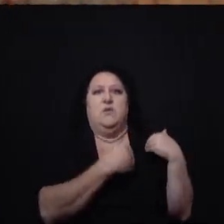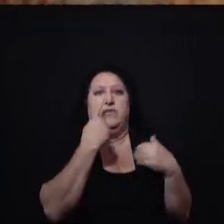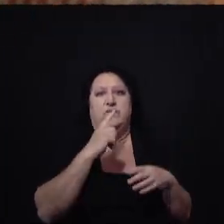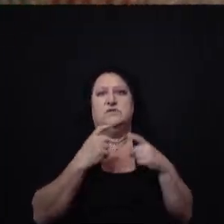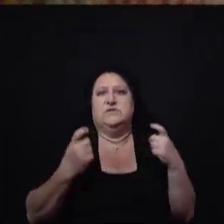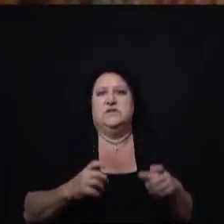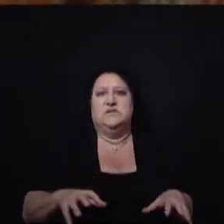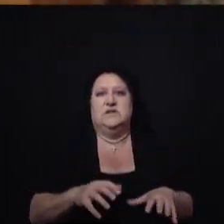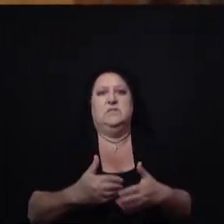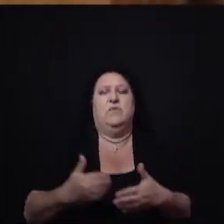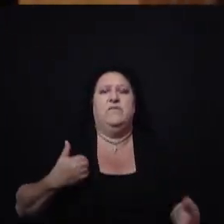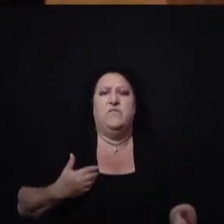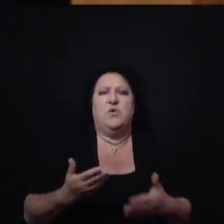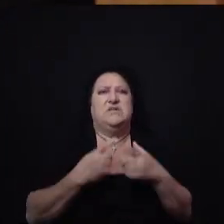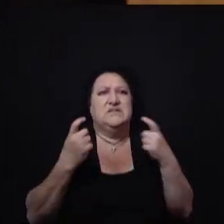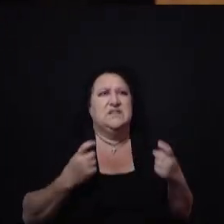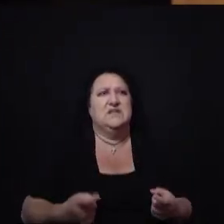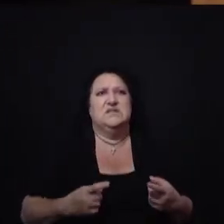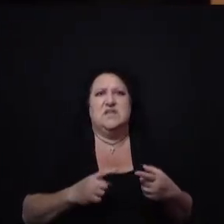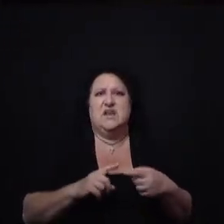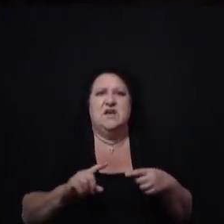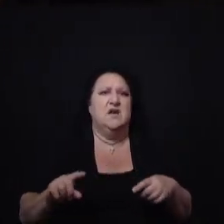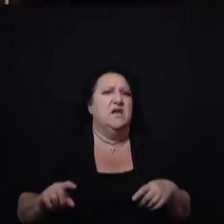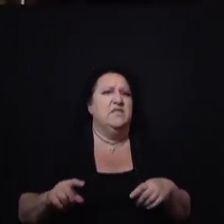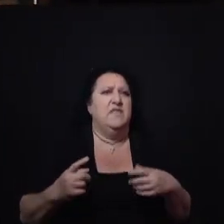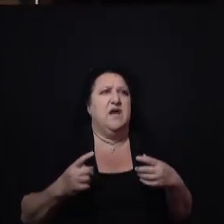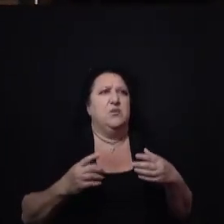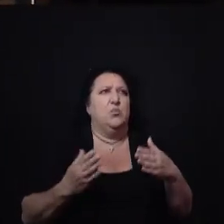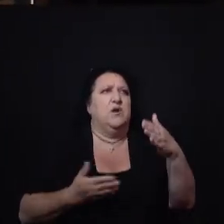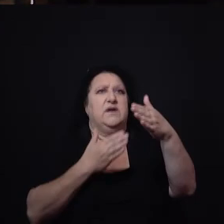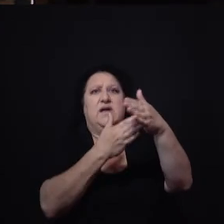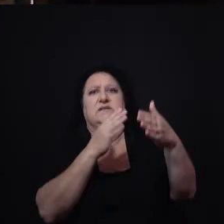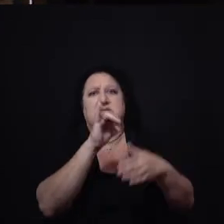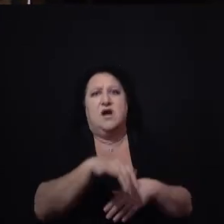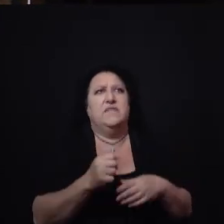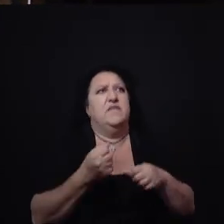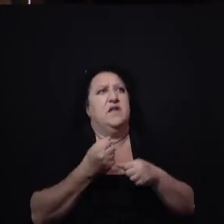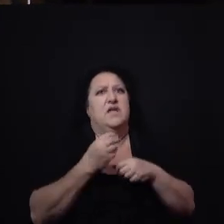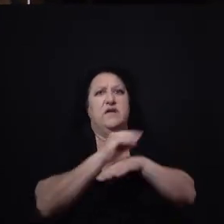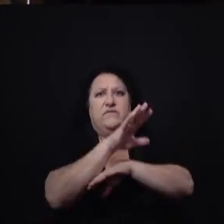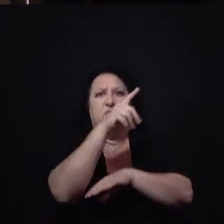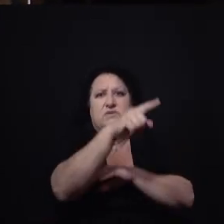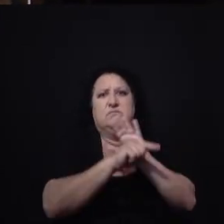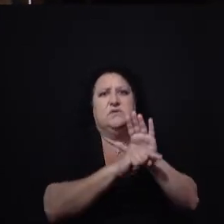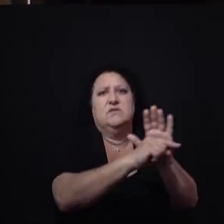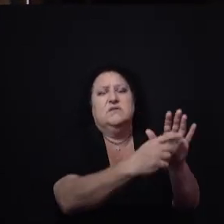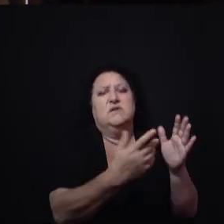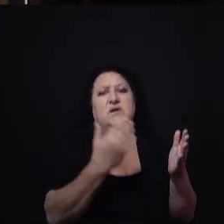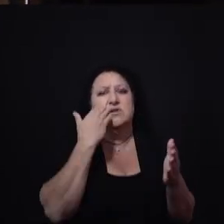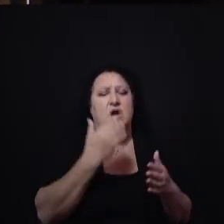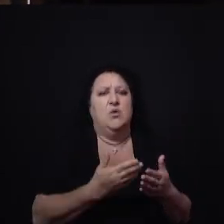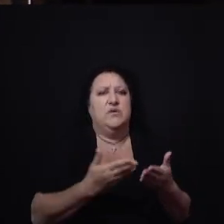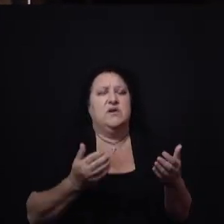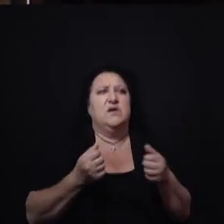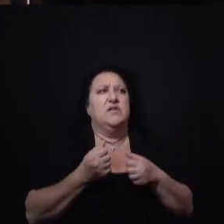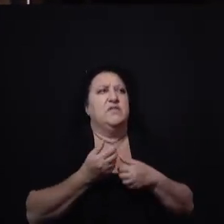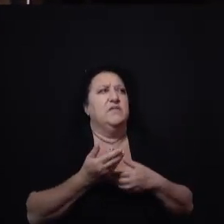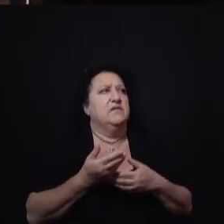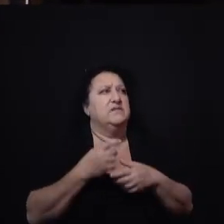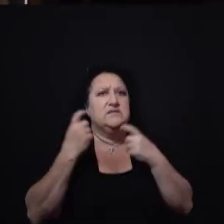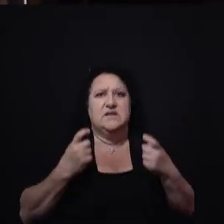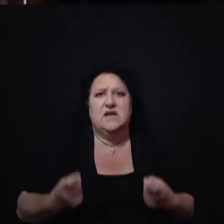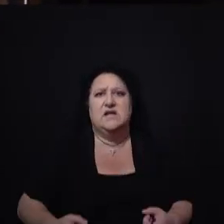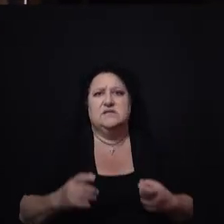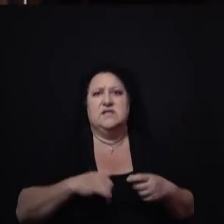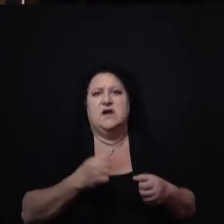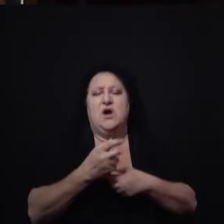God and have turned the most vulnerable, the most oppressed, the most marginalized away from the one who came to gather